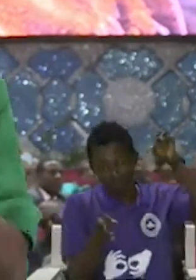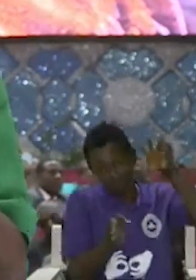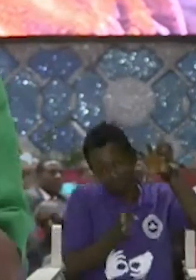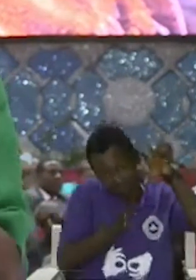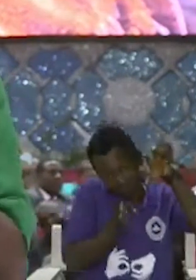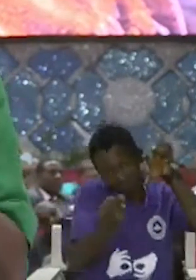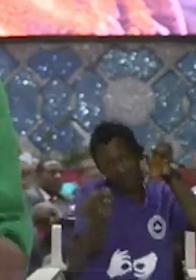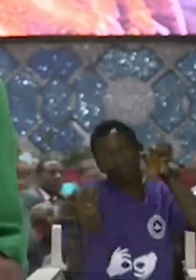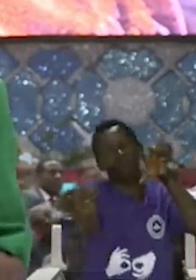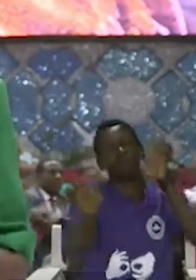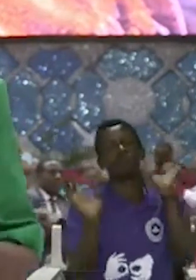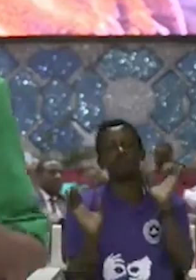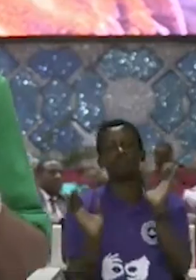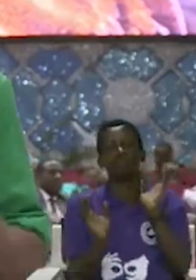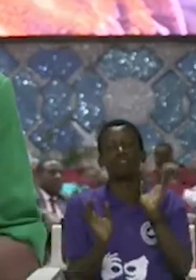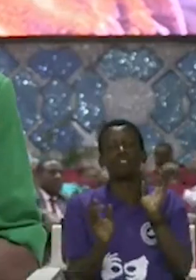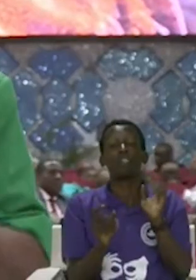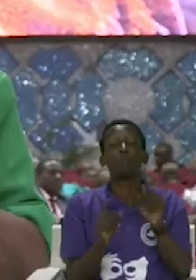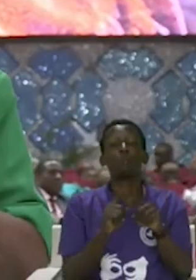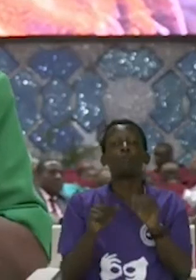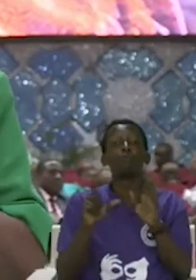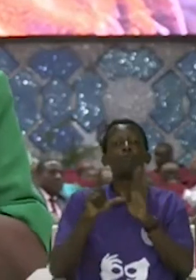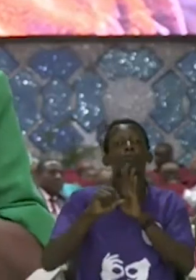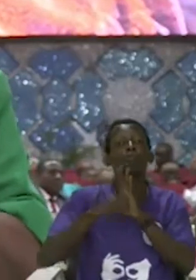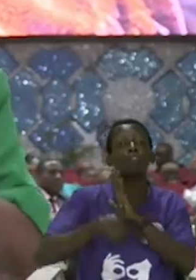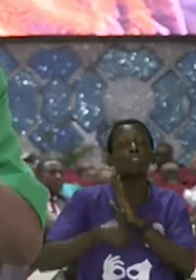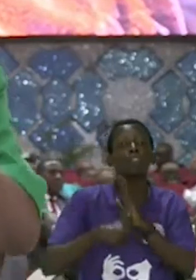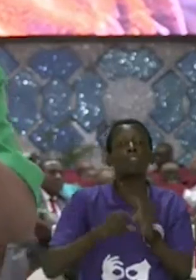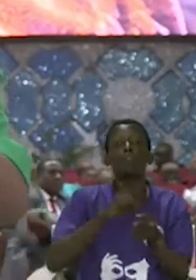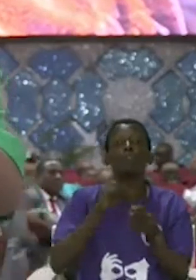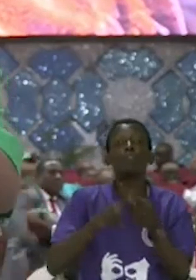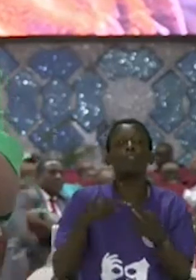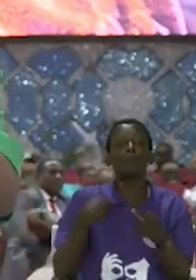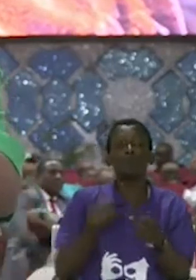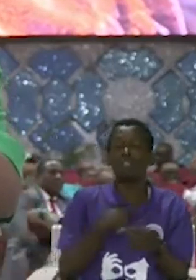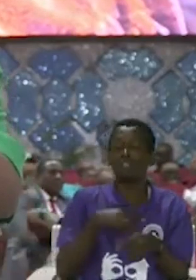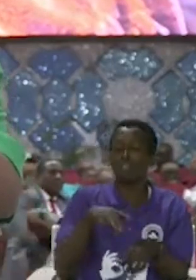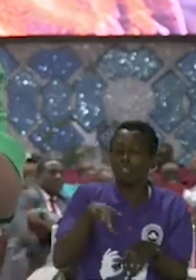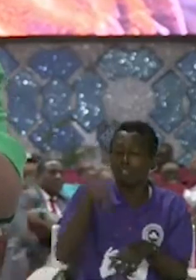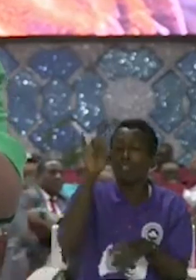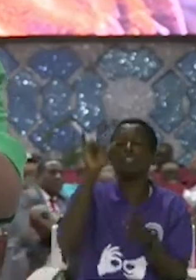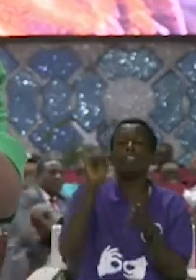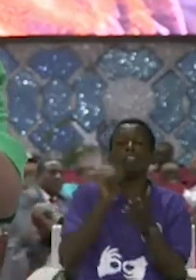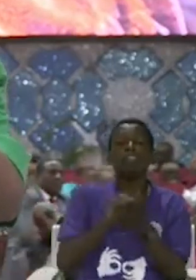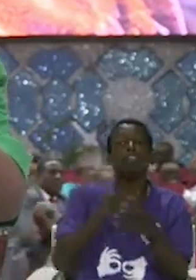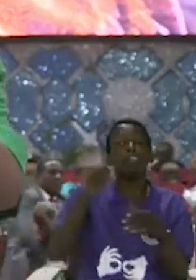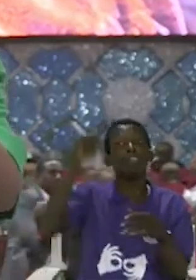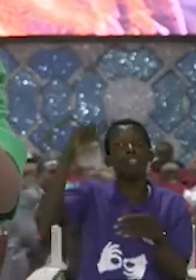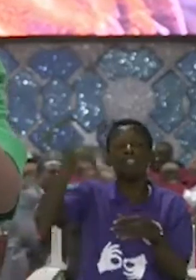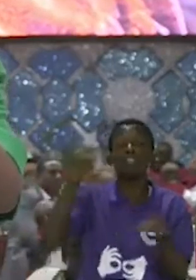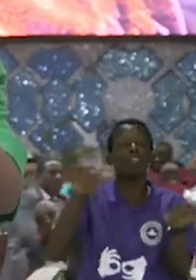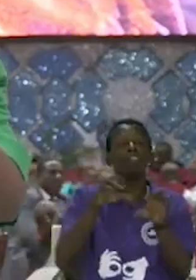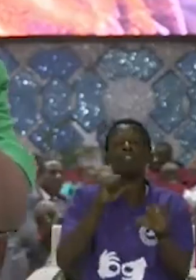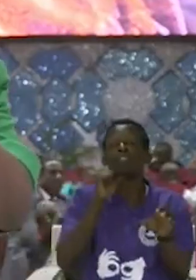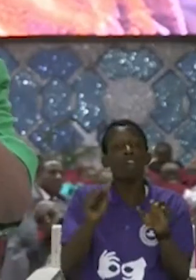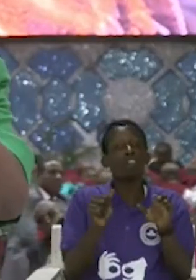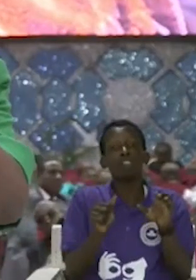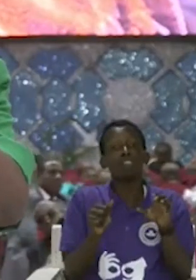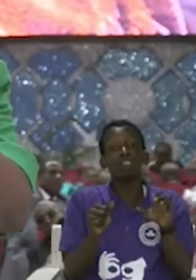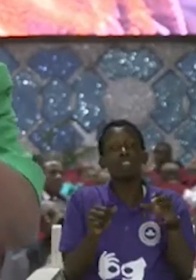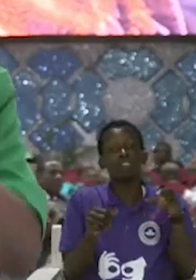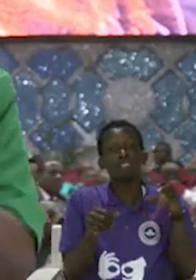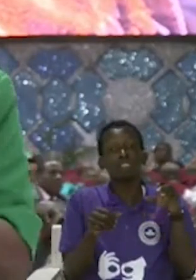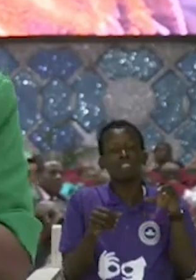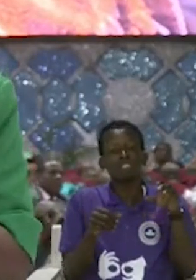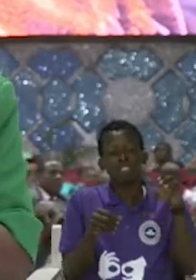But later on, we discover that light does not travel as a rod. It travels straight, but not as